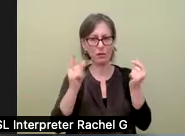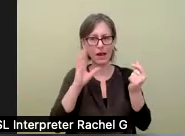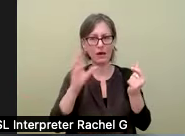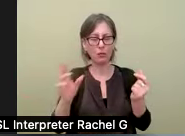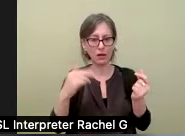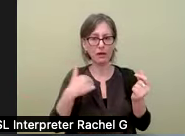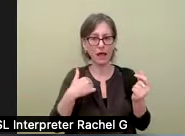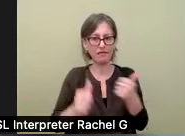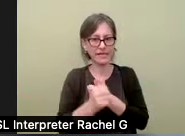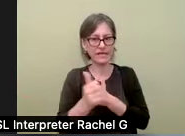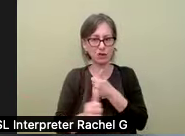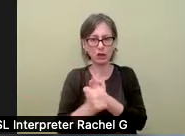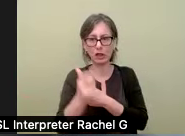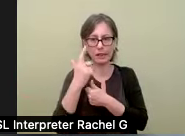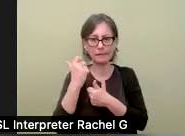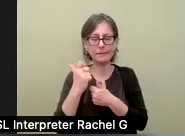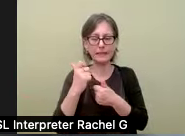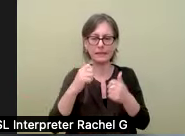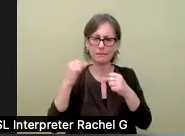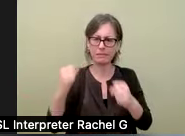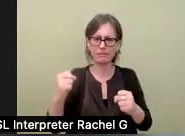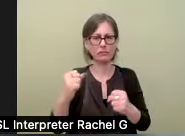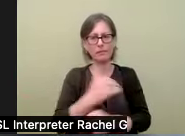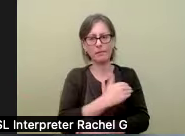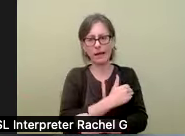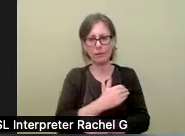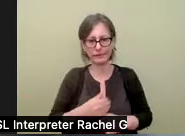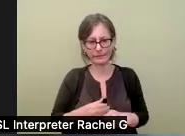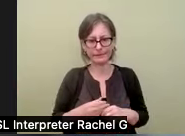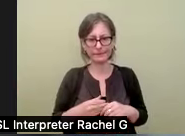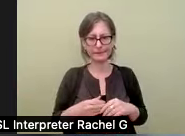in peril again because of the power of these waves. Next slide.